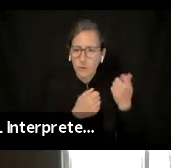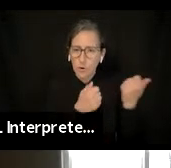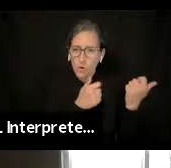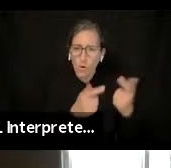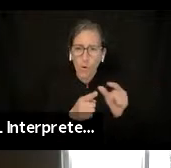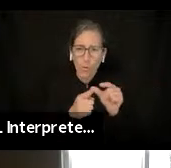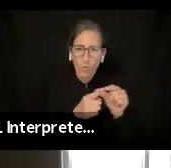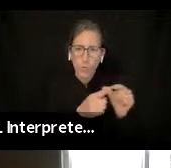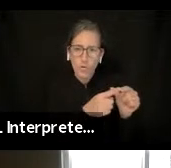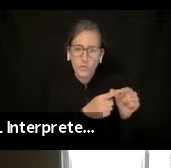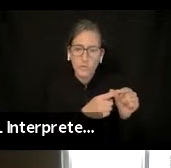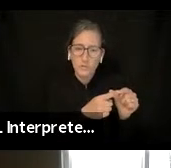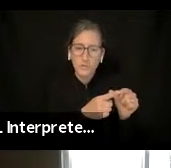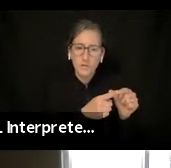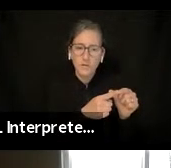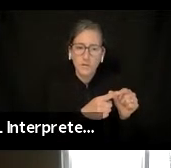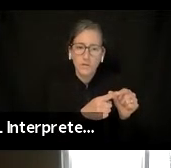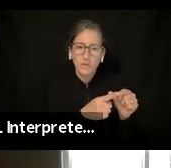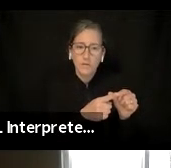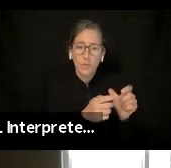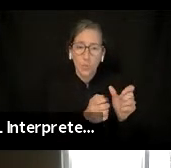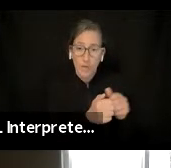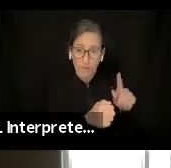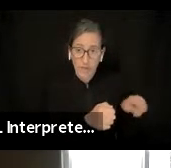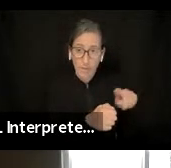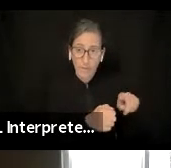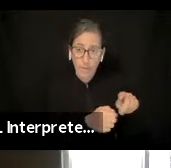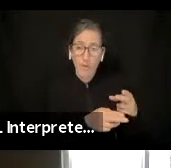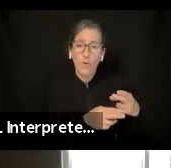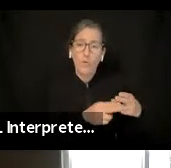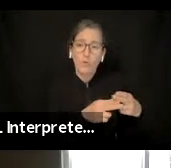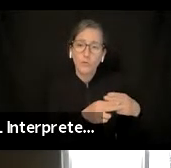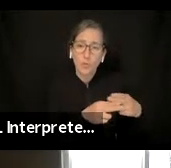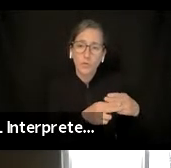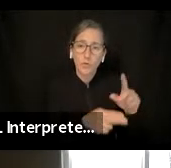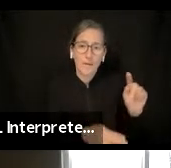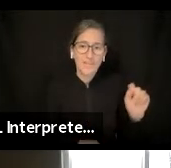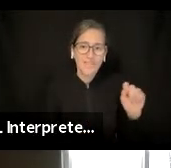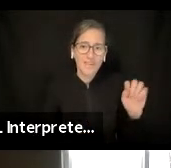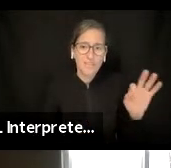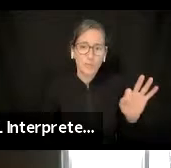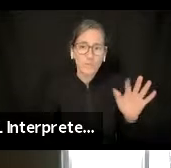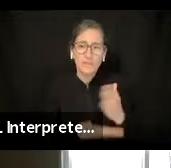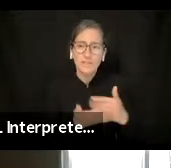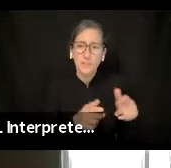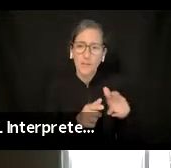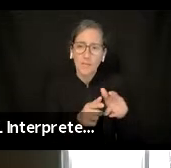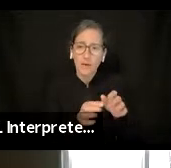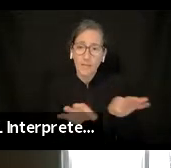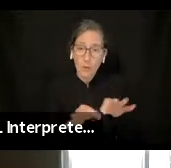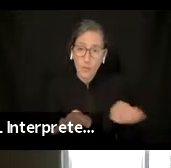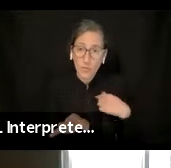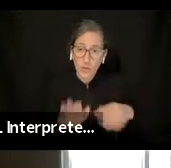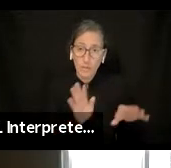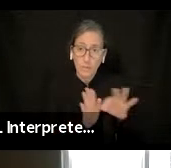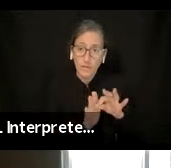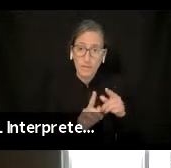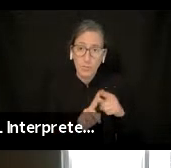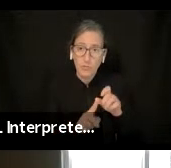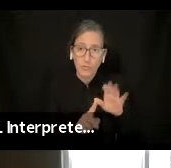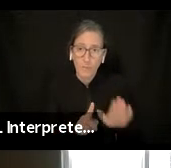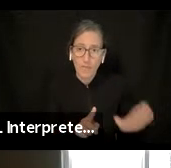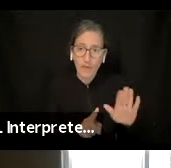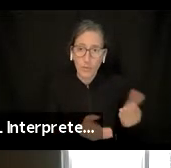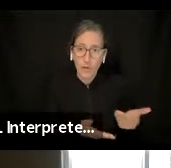task force. And some of the language came from their recommendations, but I'd have to look back at all my